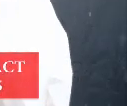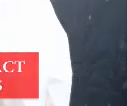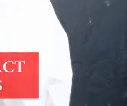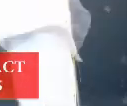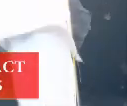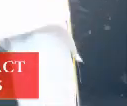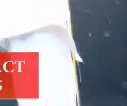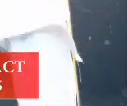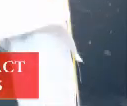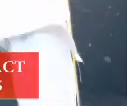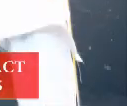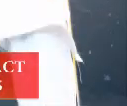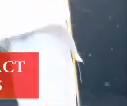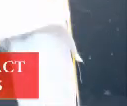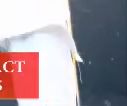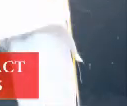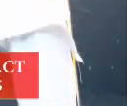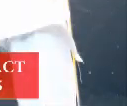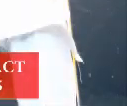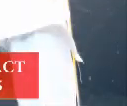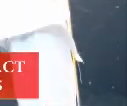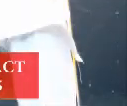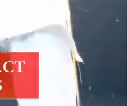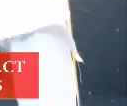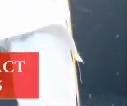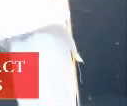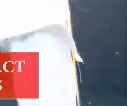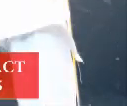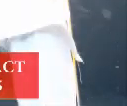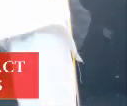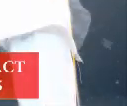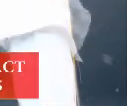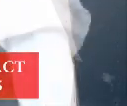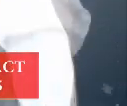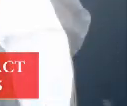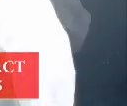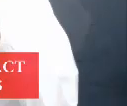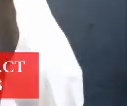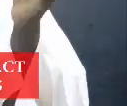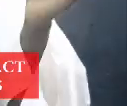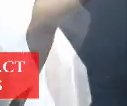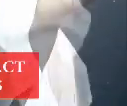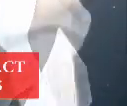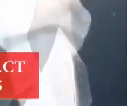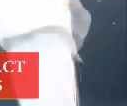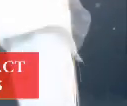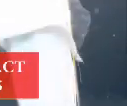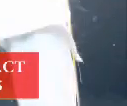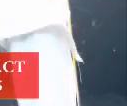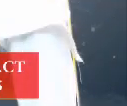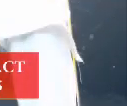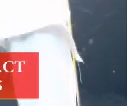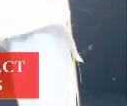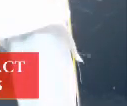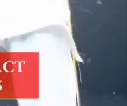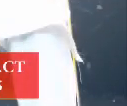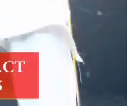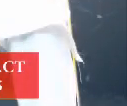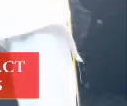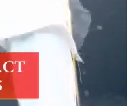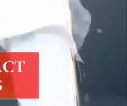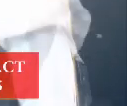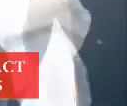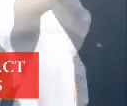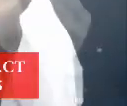defar diggante yi. diggante dinañ waxtaane nag si biir kër yi. diggante nit ki ak boromam. dinañ dem si biir